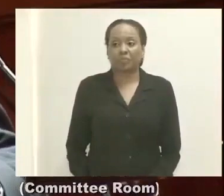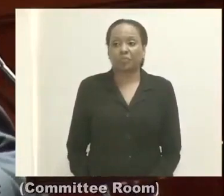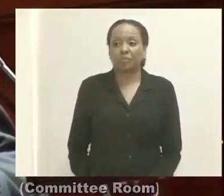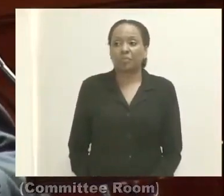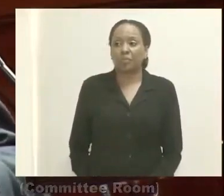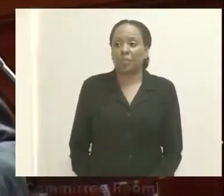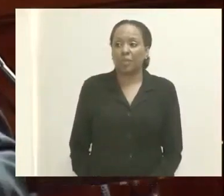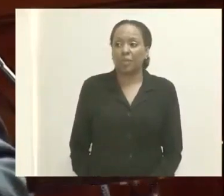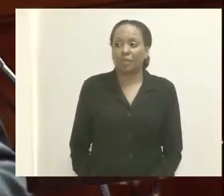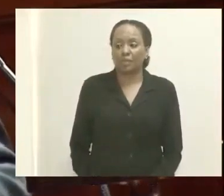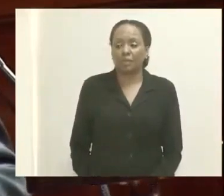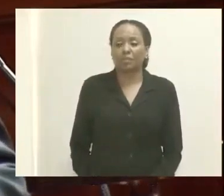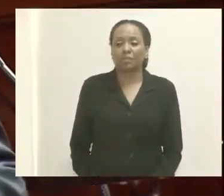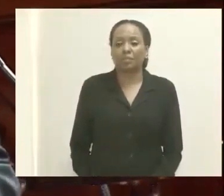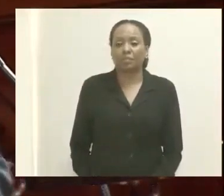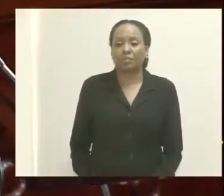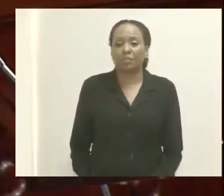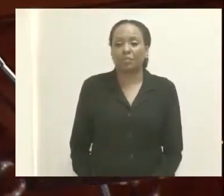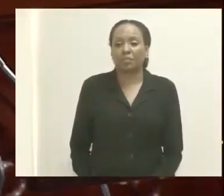Madam Chair,